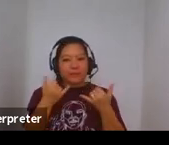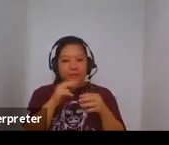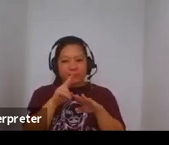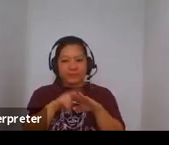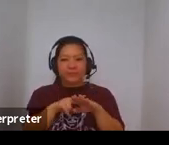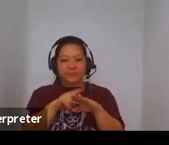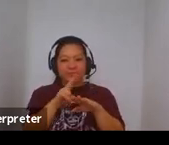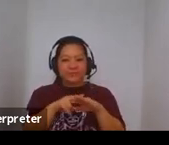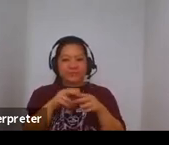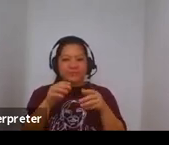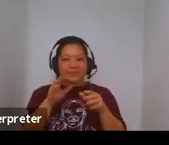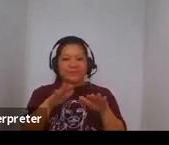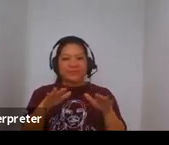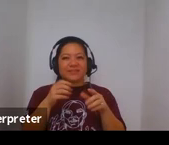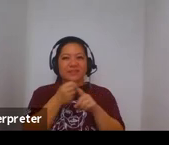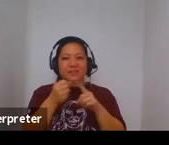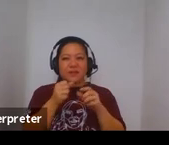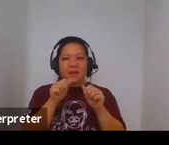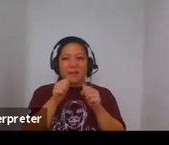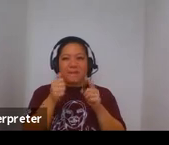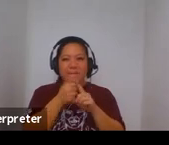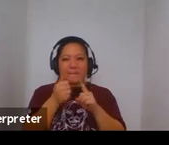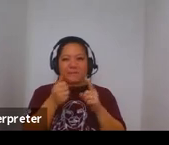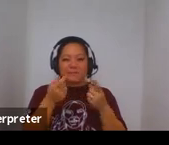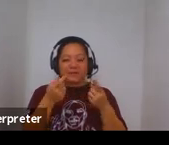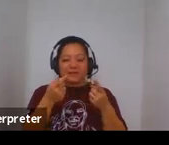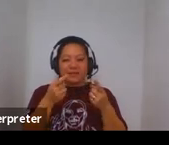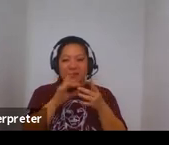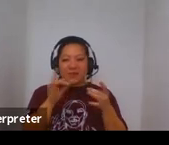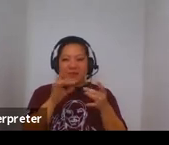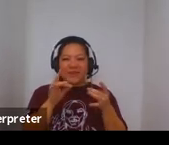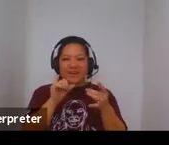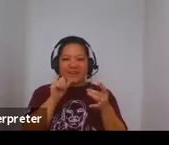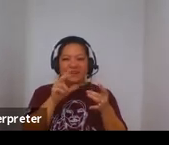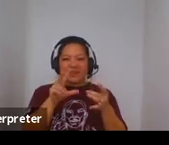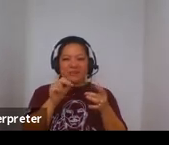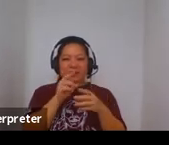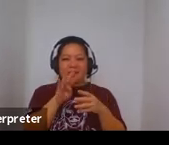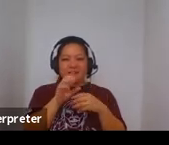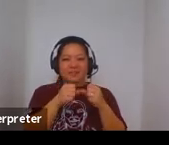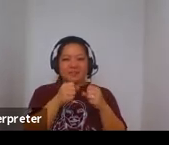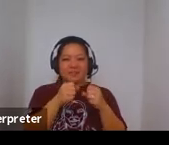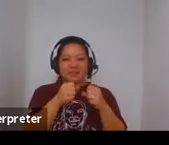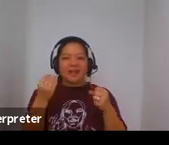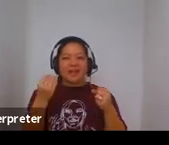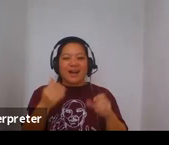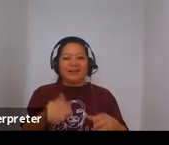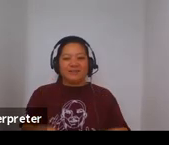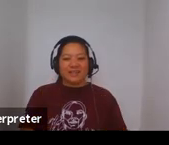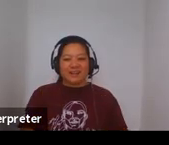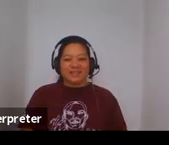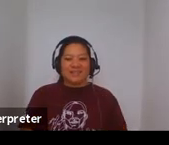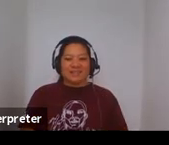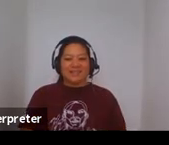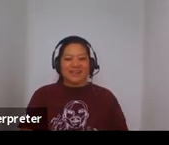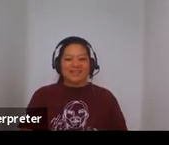National Child Sexual Abuse Hotline, you know, 30, 40 years ago, was open to people